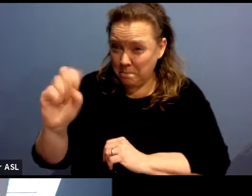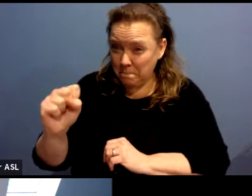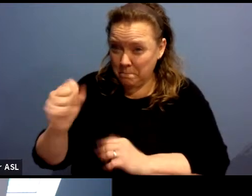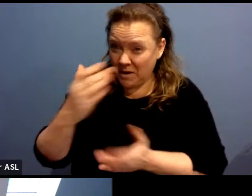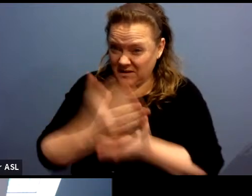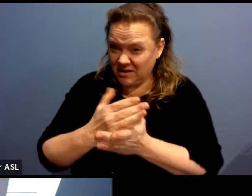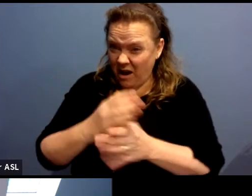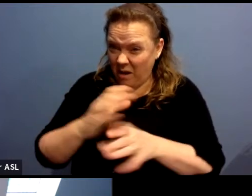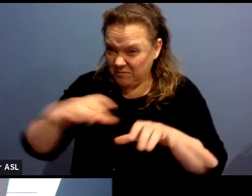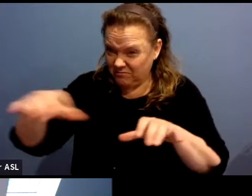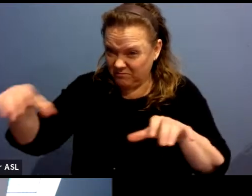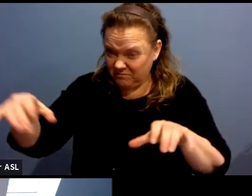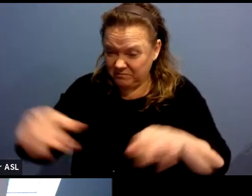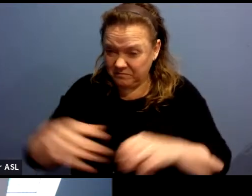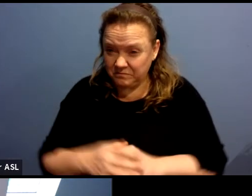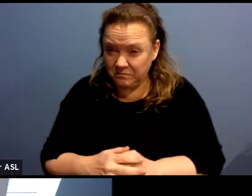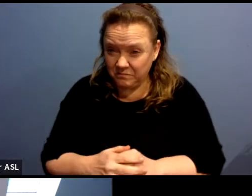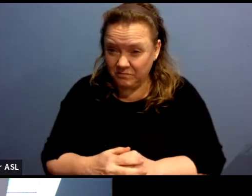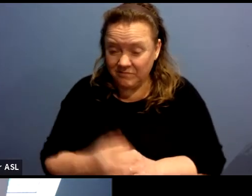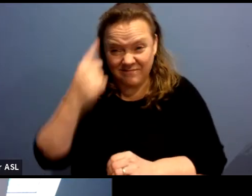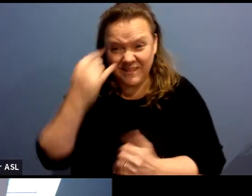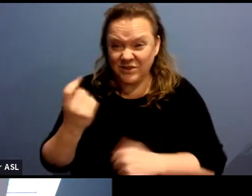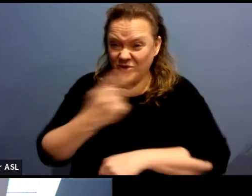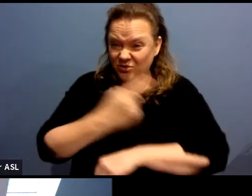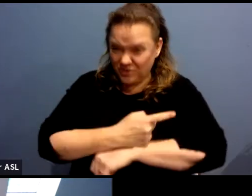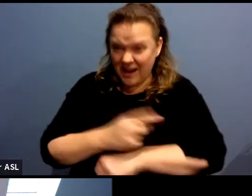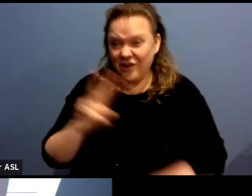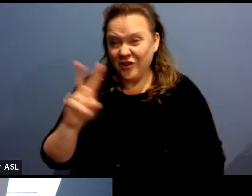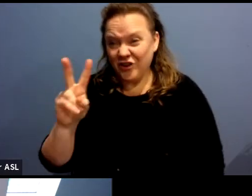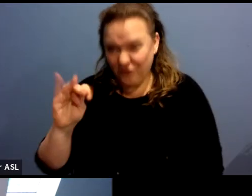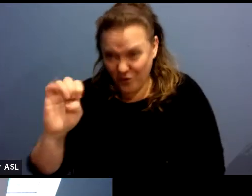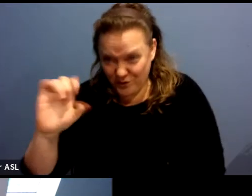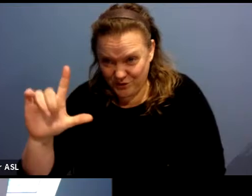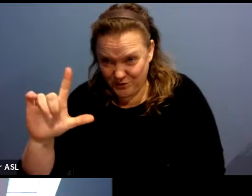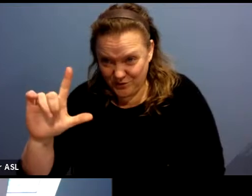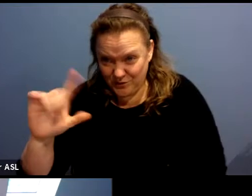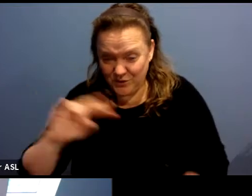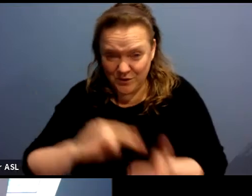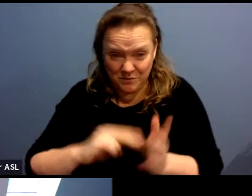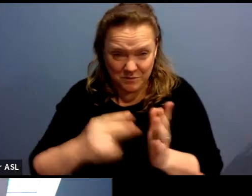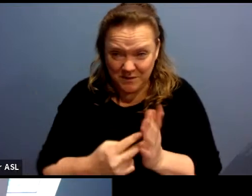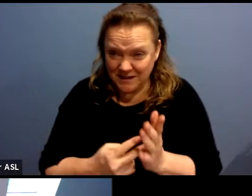hearing virtually, the hearing is going to look and feel a little different